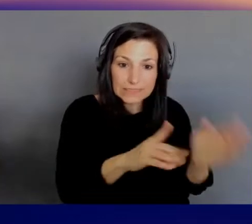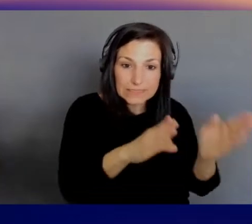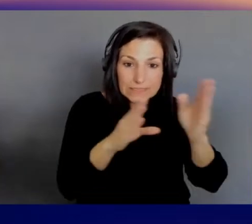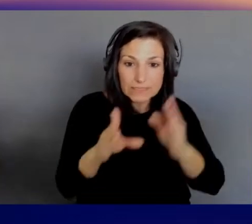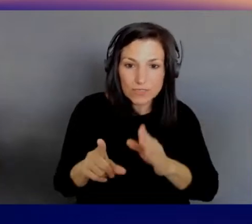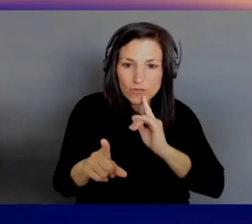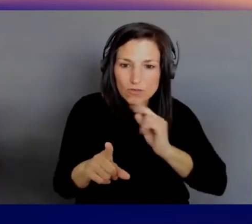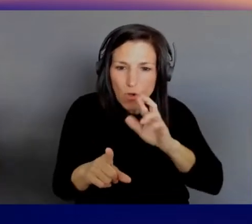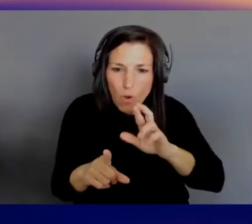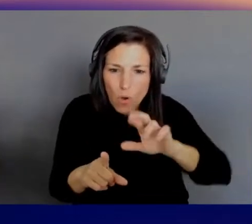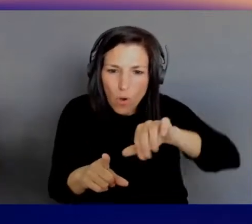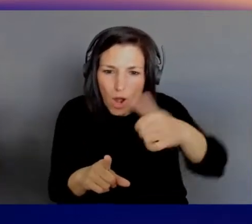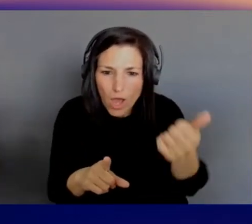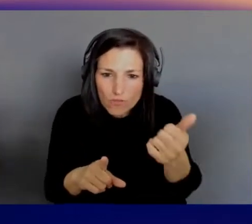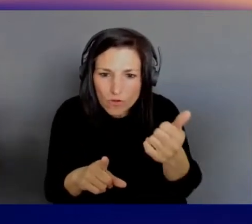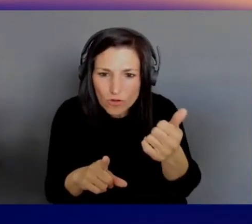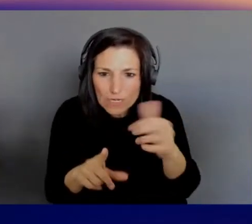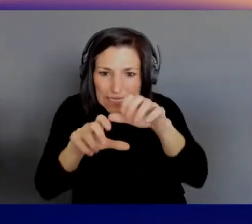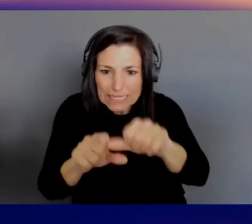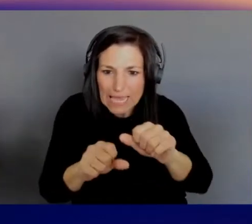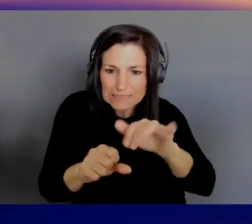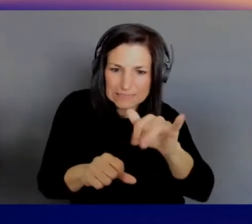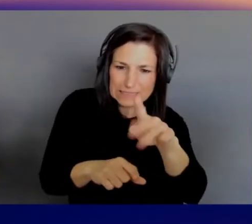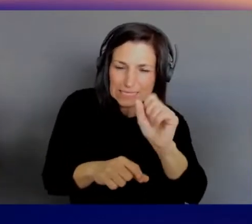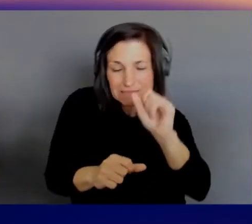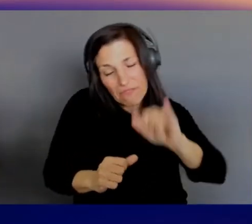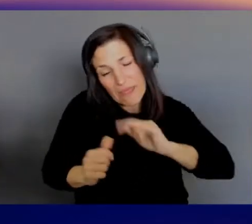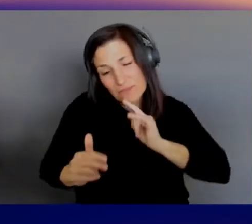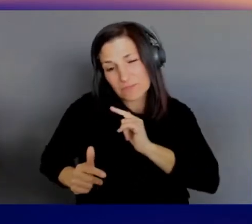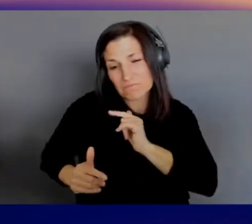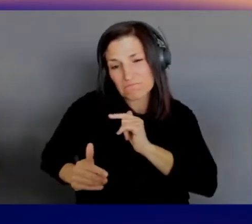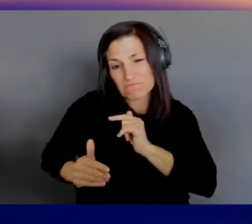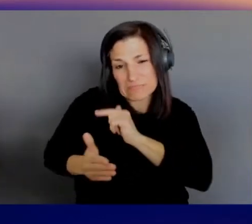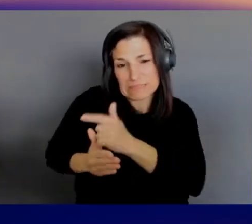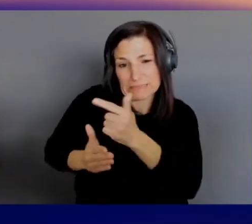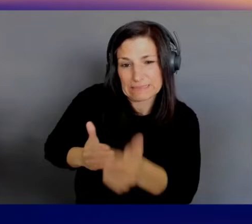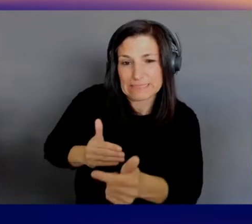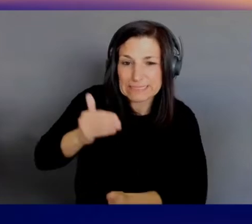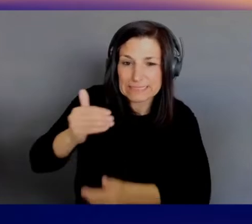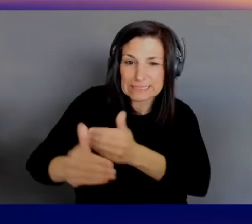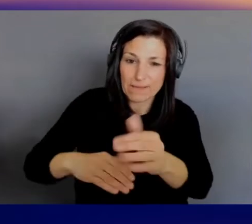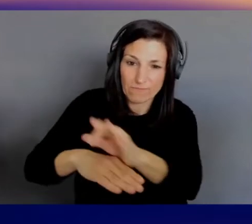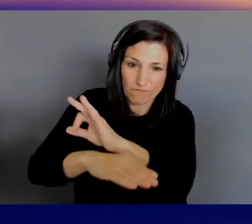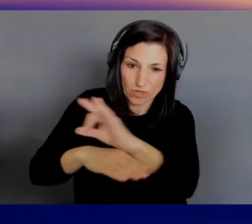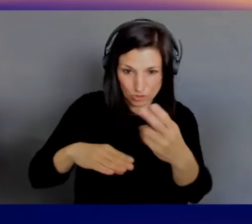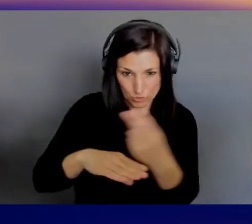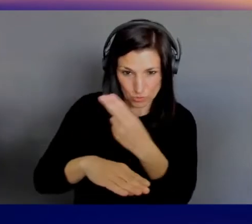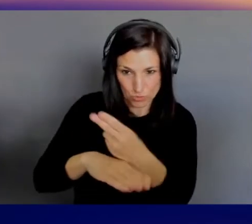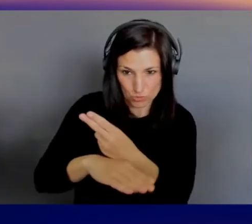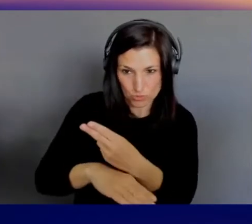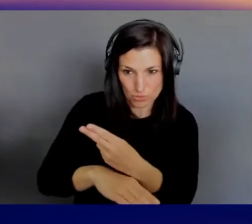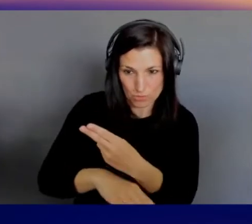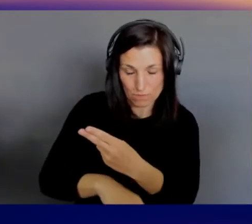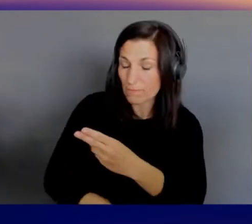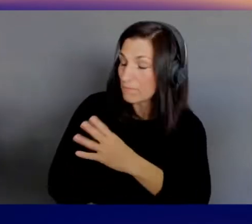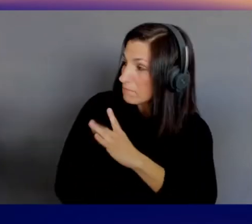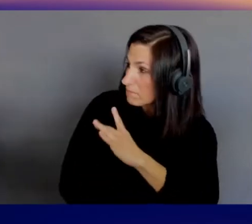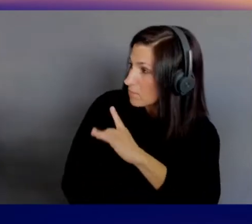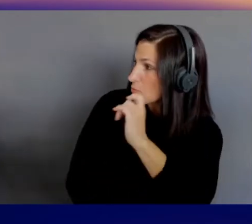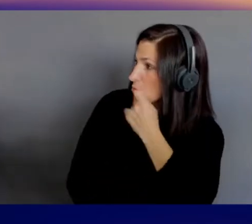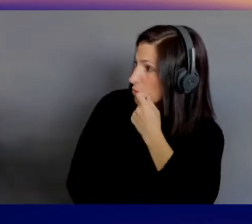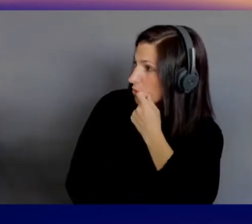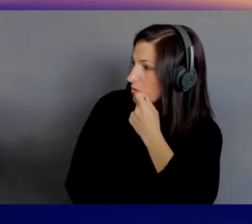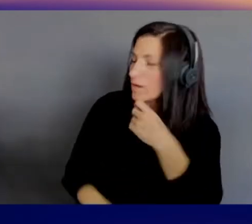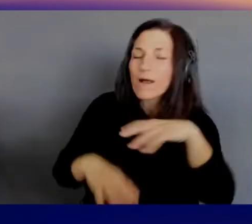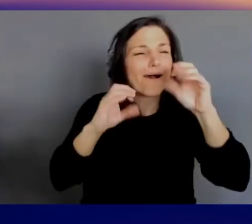finally. So yeah, that's where Step Functions are very useful. Very cool, very cool. And Now, Studio, are we getting to Studio now, or are we